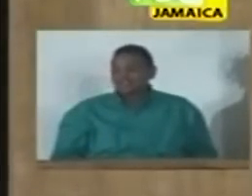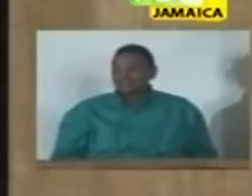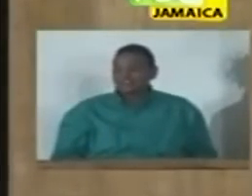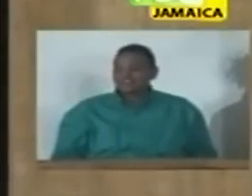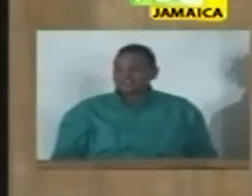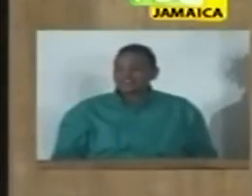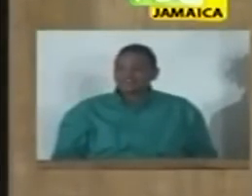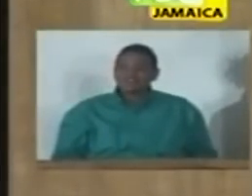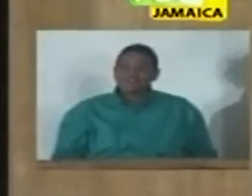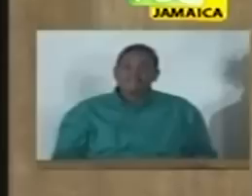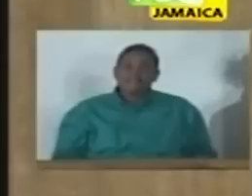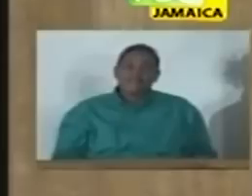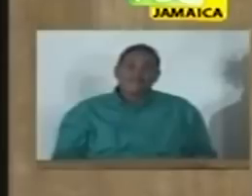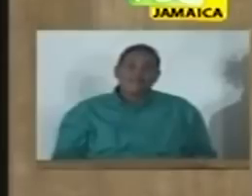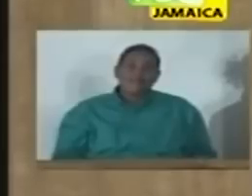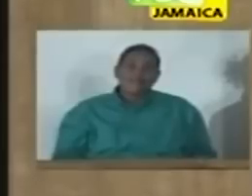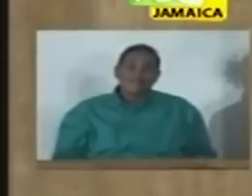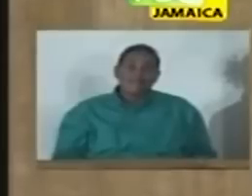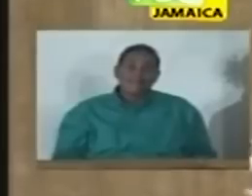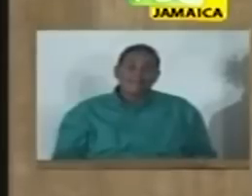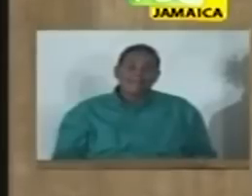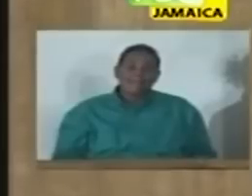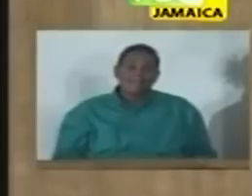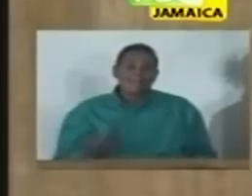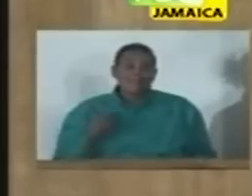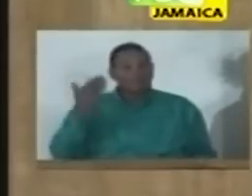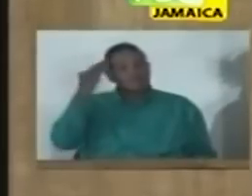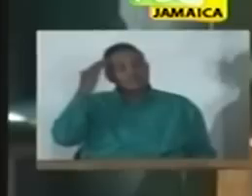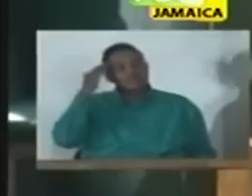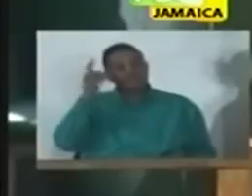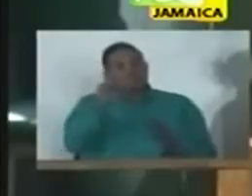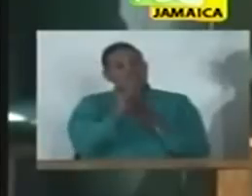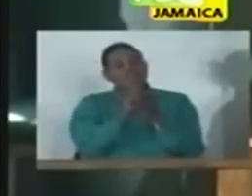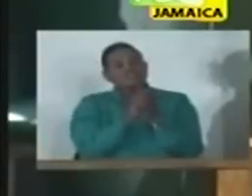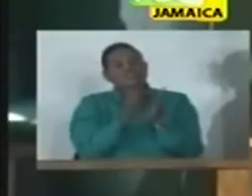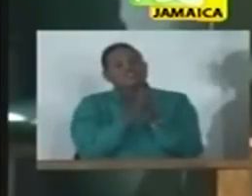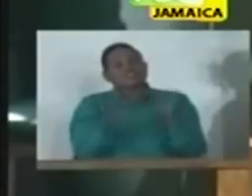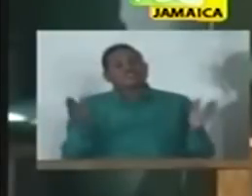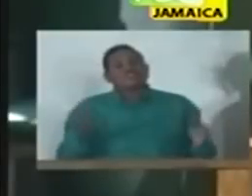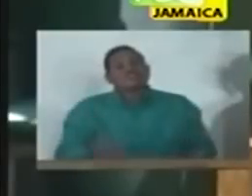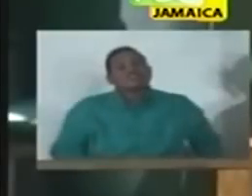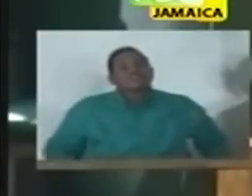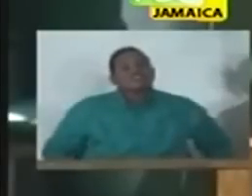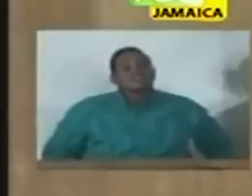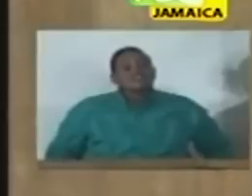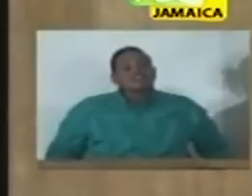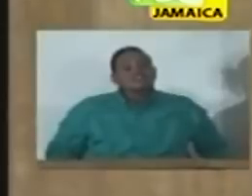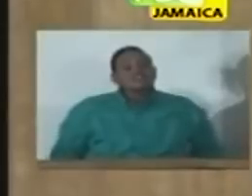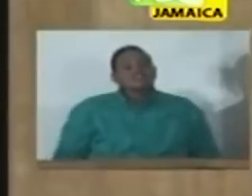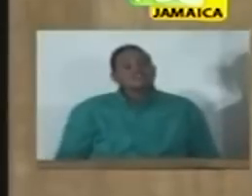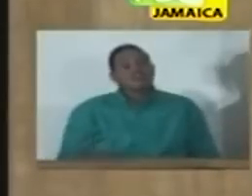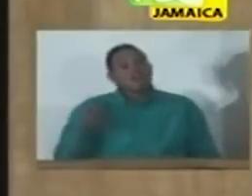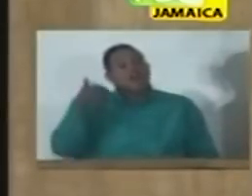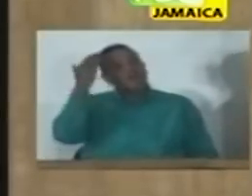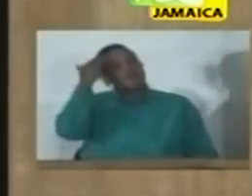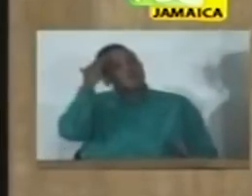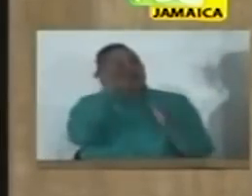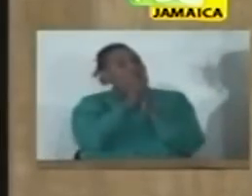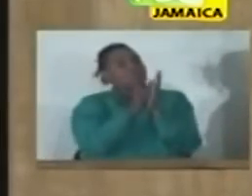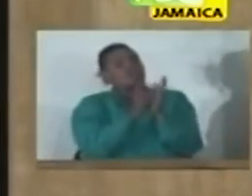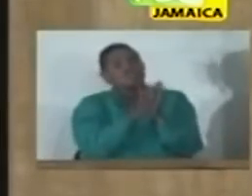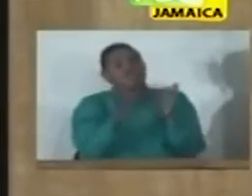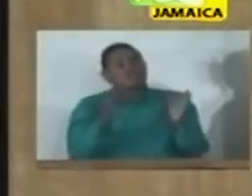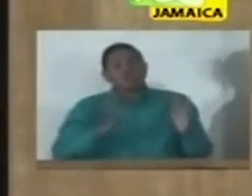General. Please don't repeat yourself. No, I'm not going to repeat myself. I'll repeat what I'm saying. I know the Attorney General don't believe in